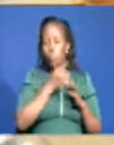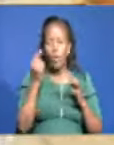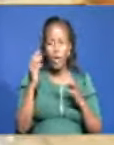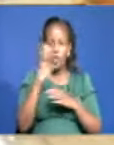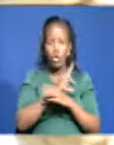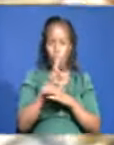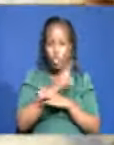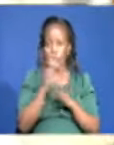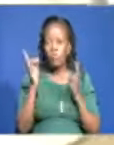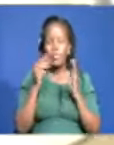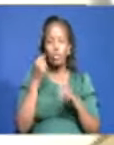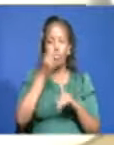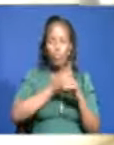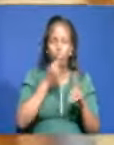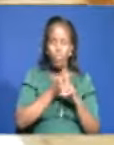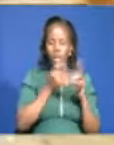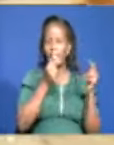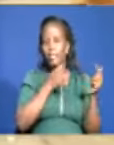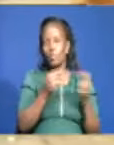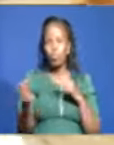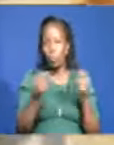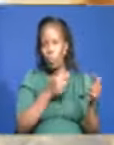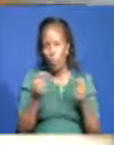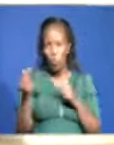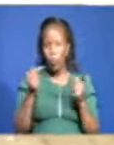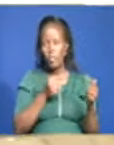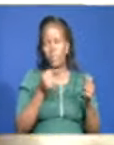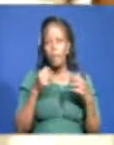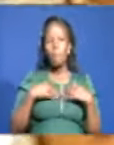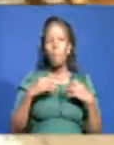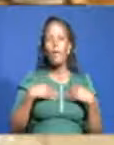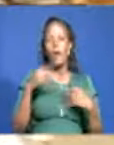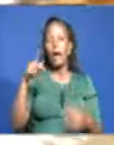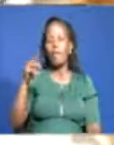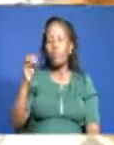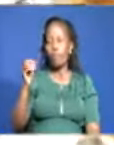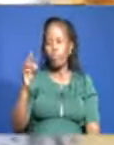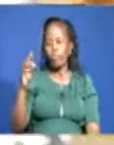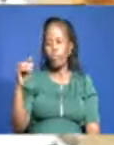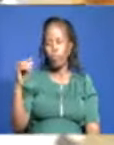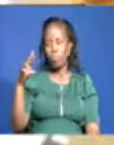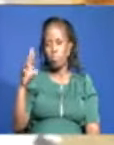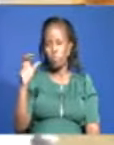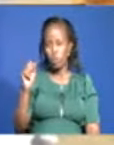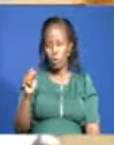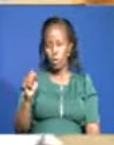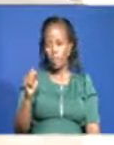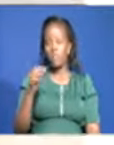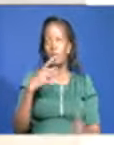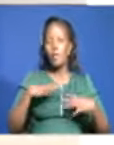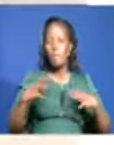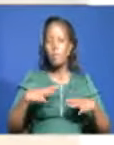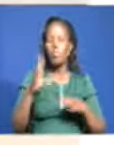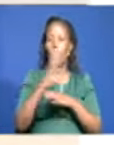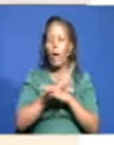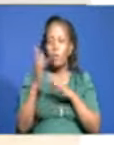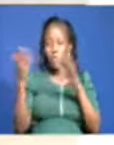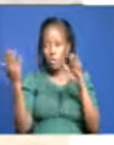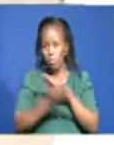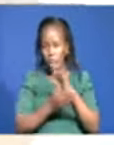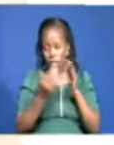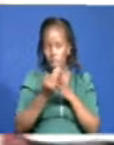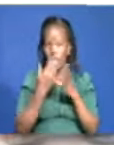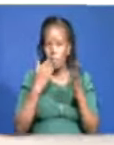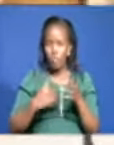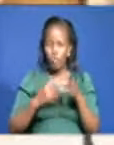ni wagala, tumepigana na Portuguese, kwamba silaha zilikuwa ni hizi panga kabla hazijaja bunduki. A night prayer